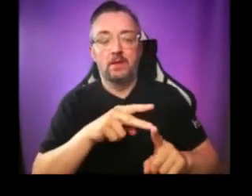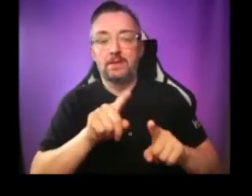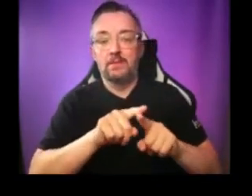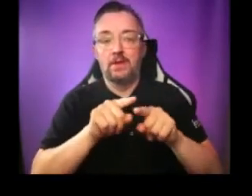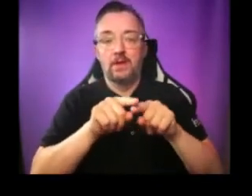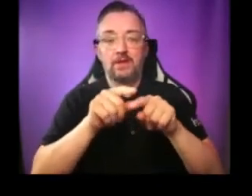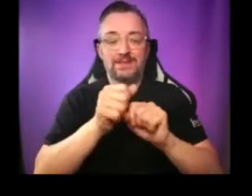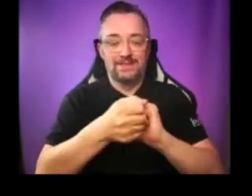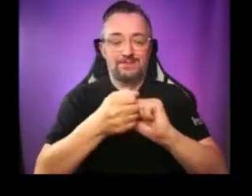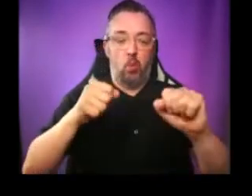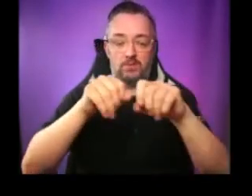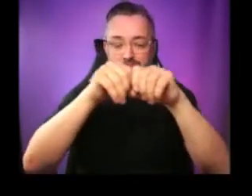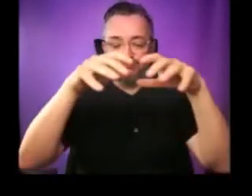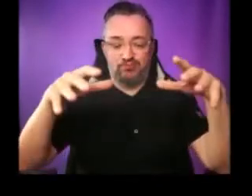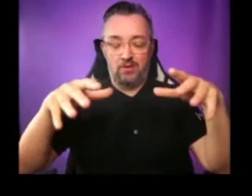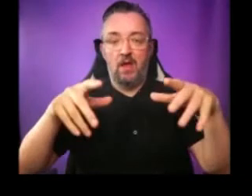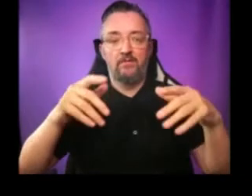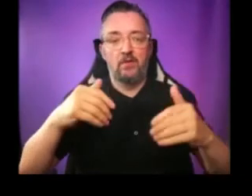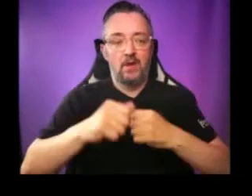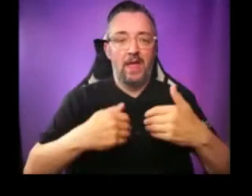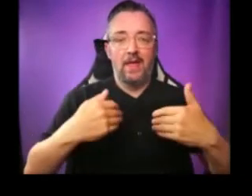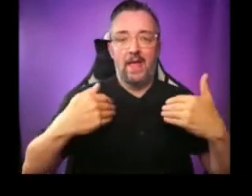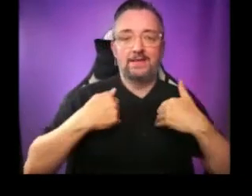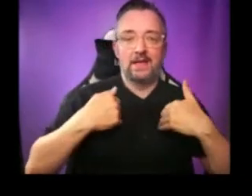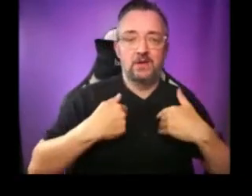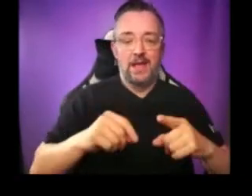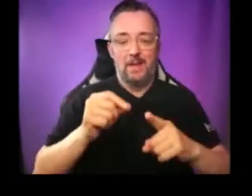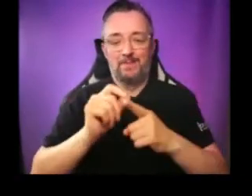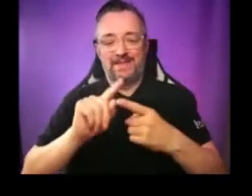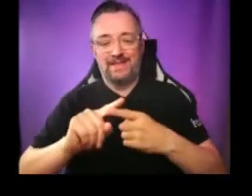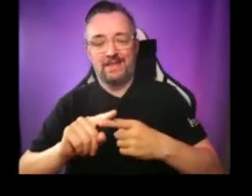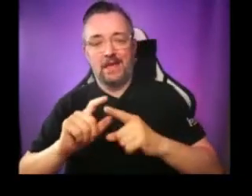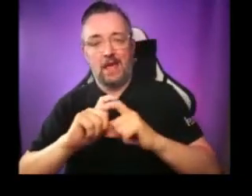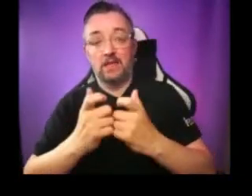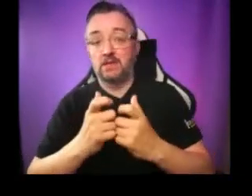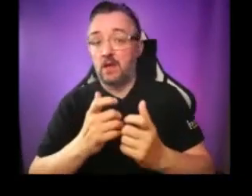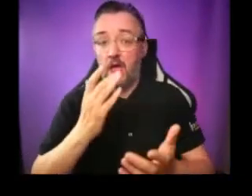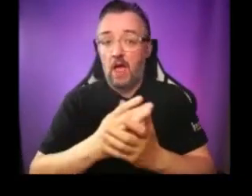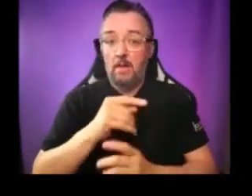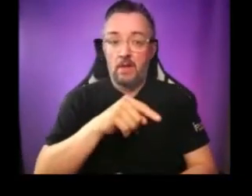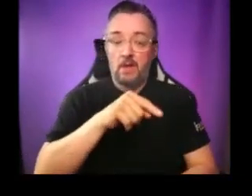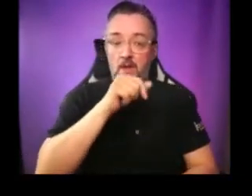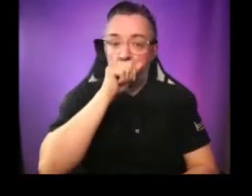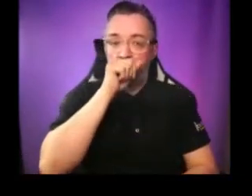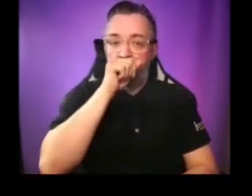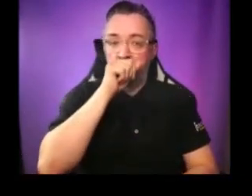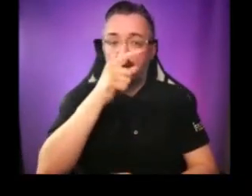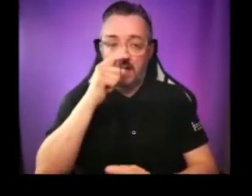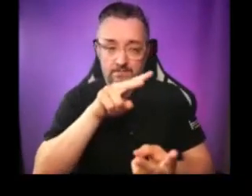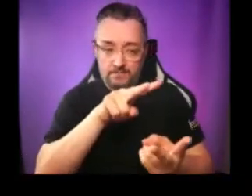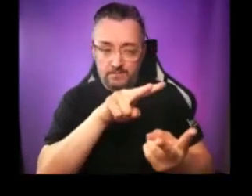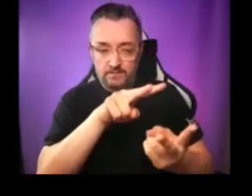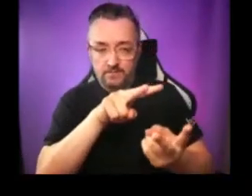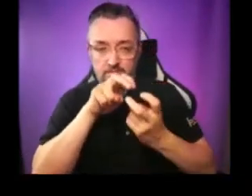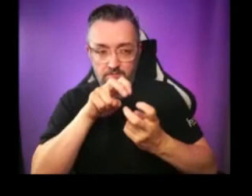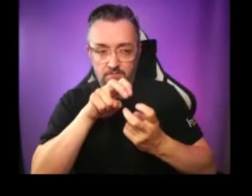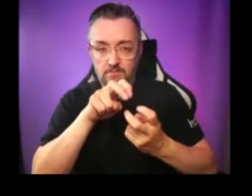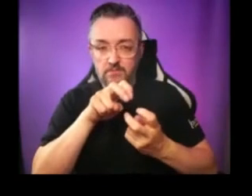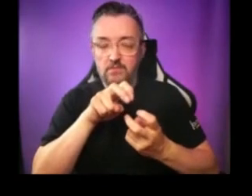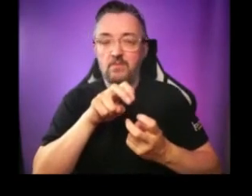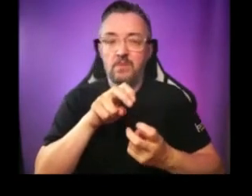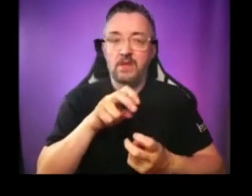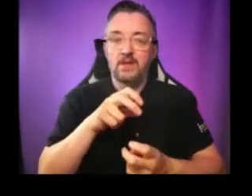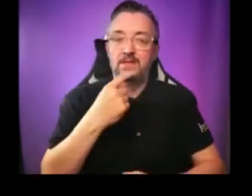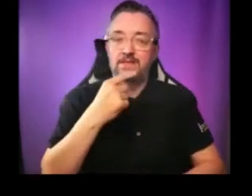term or synonym for exercise, PE class, when maybe we could extrapolate that analogy you mentioned there to